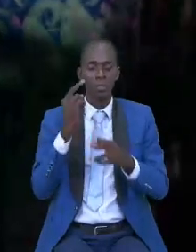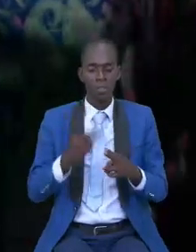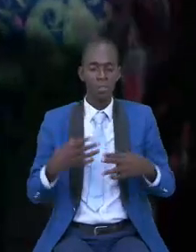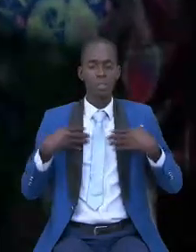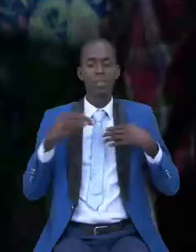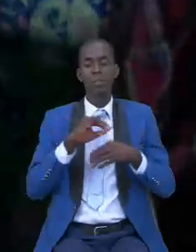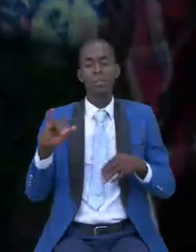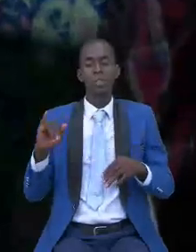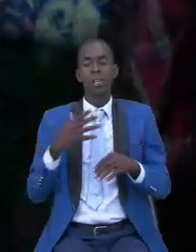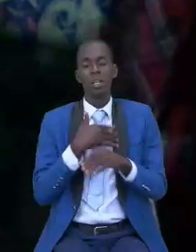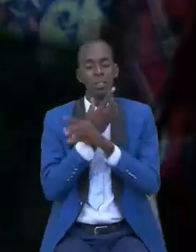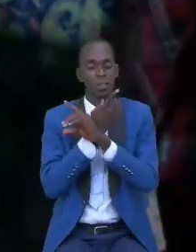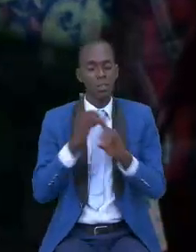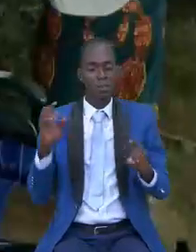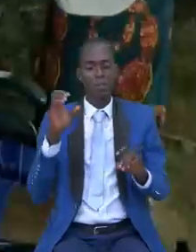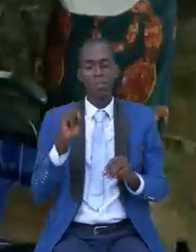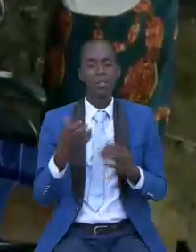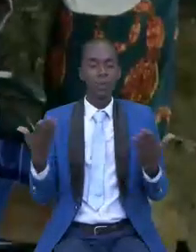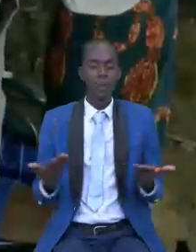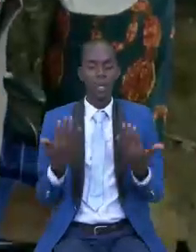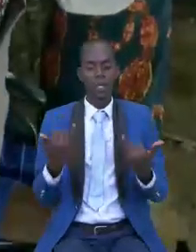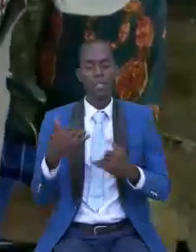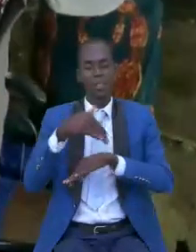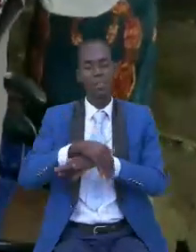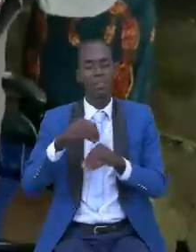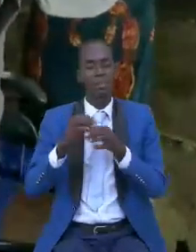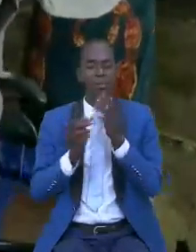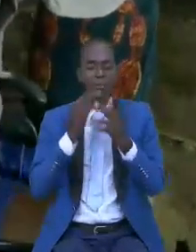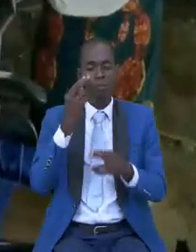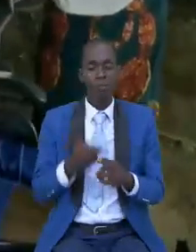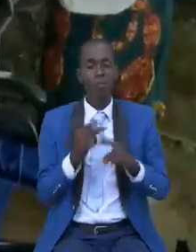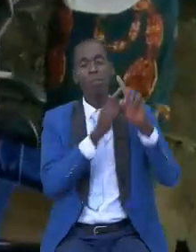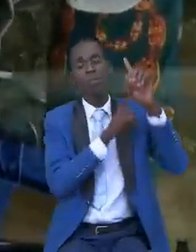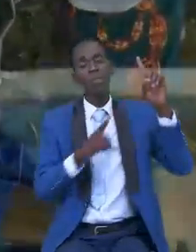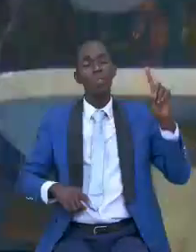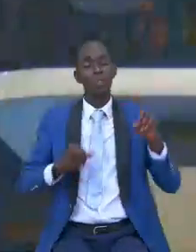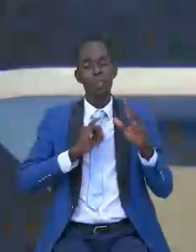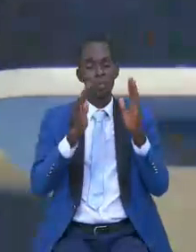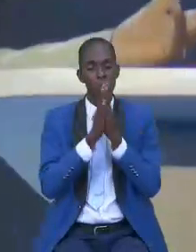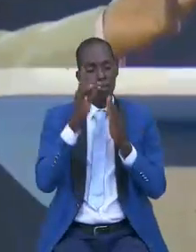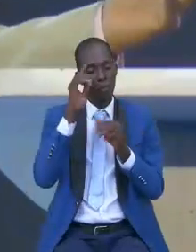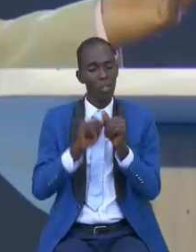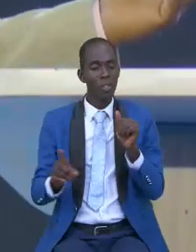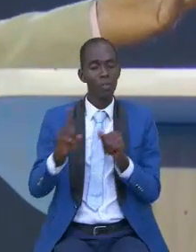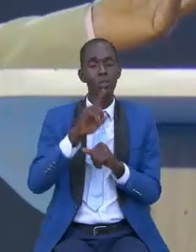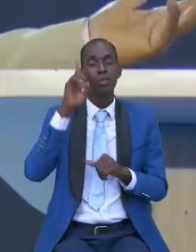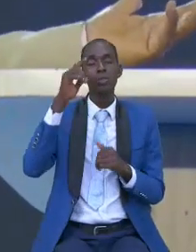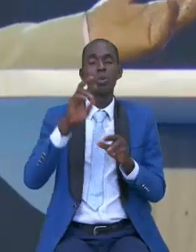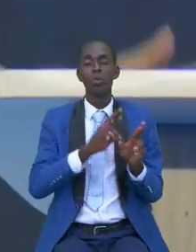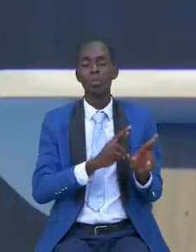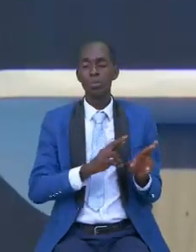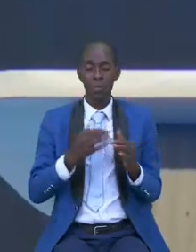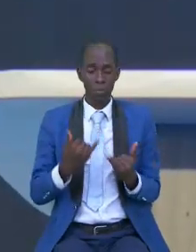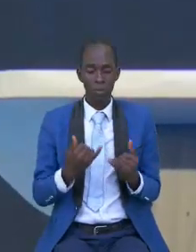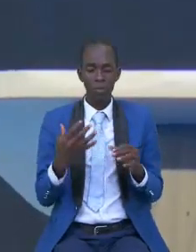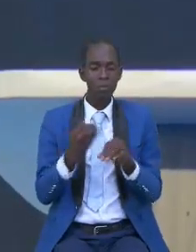and deliverances here tonight. Lord, I pray for everyone. You already took all their